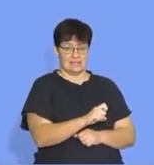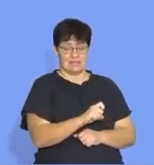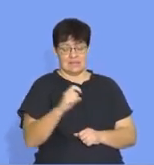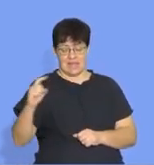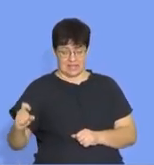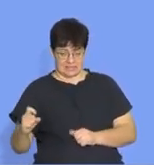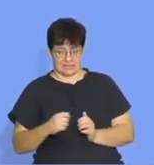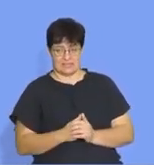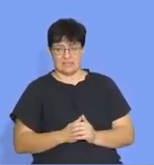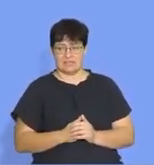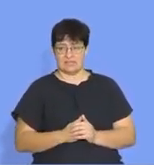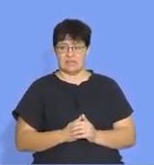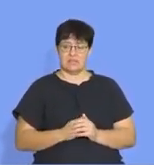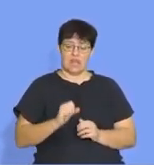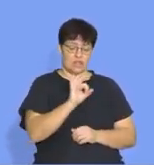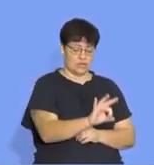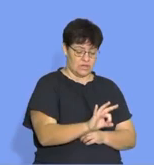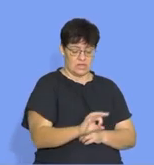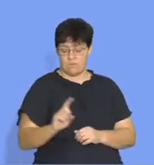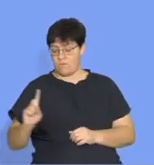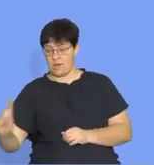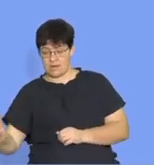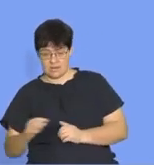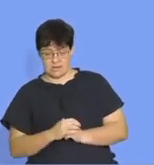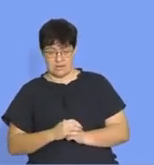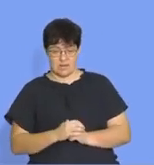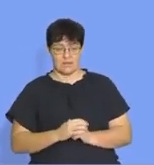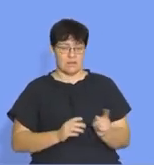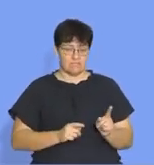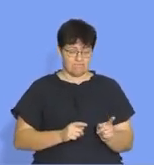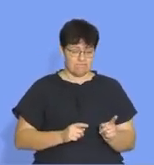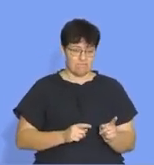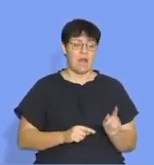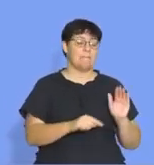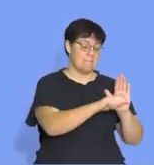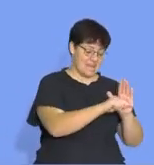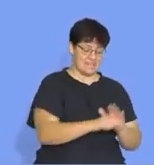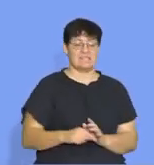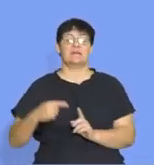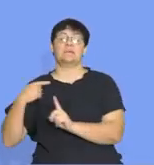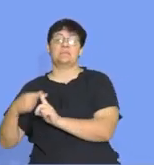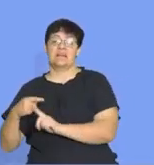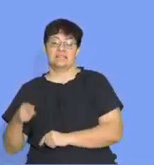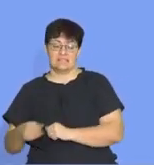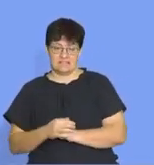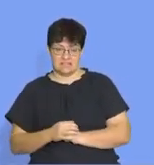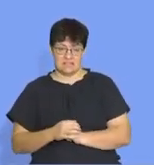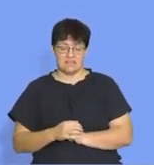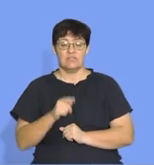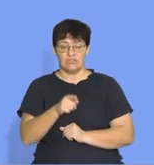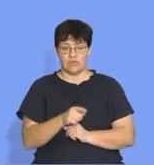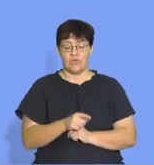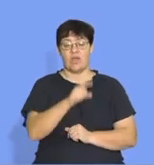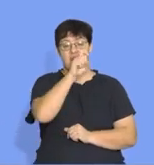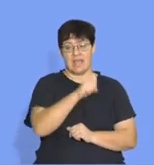and then I will have 3 and 1 minus plus, and then my two solutions will be x minus 3 equal